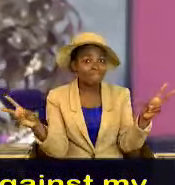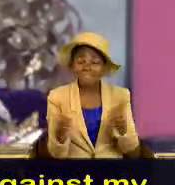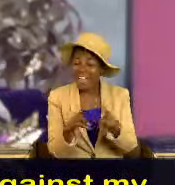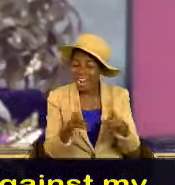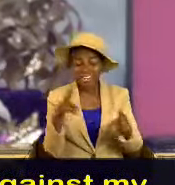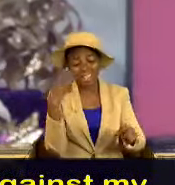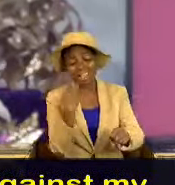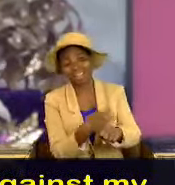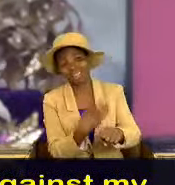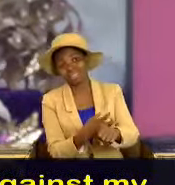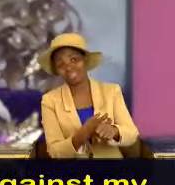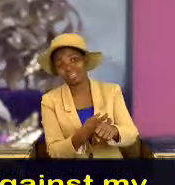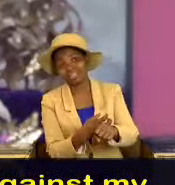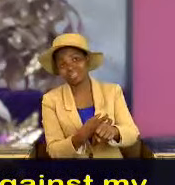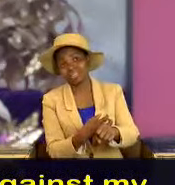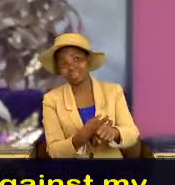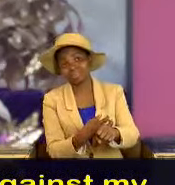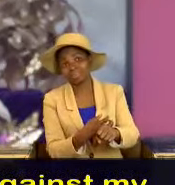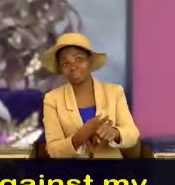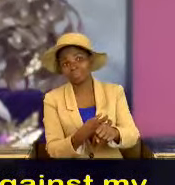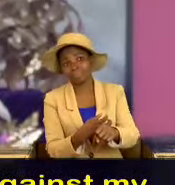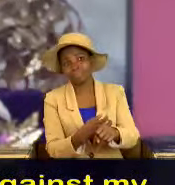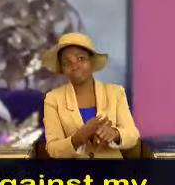prophetically say as I move